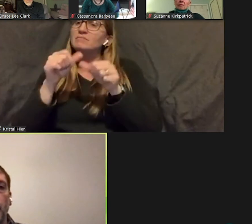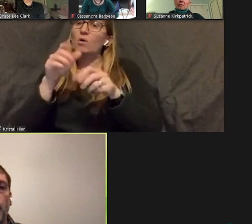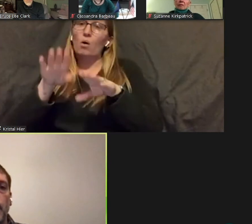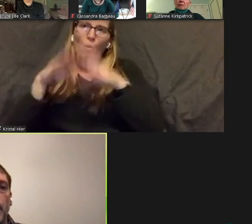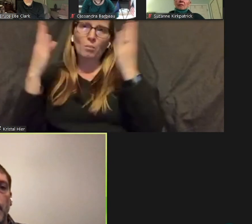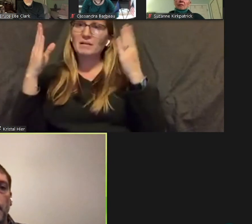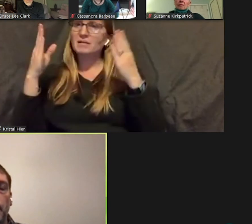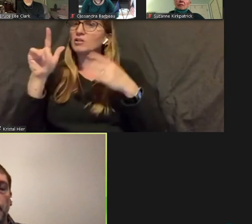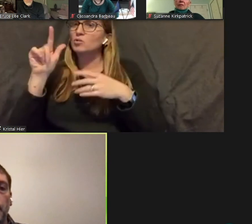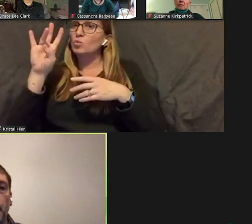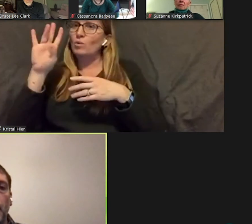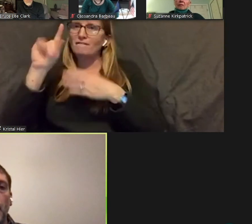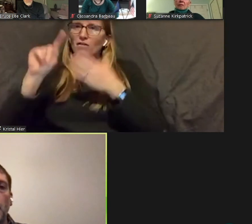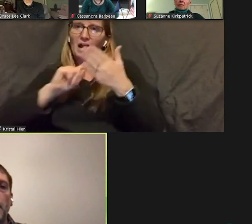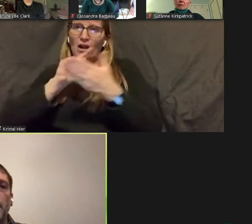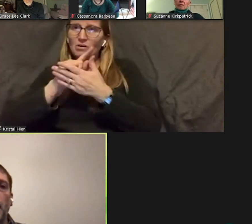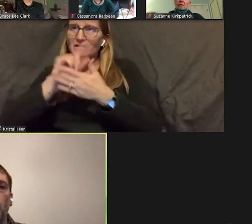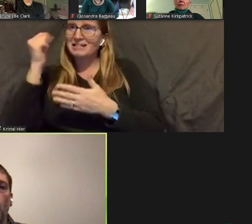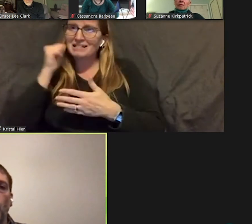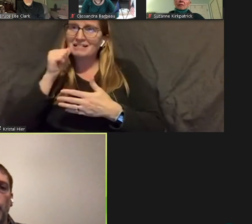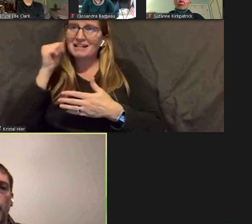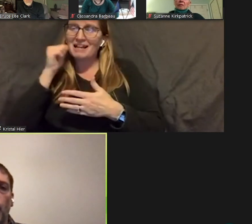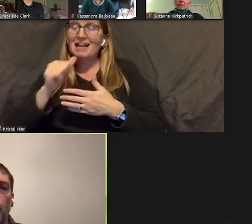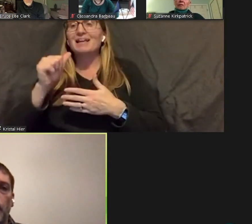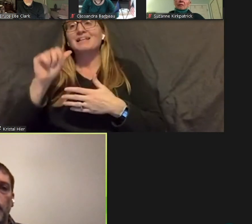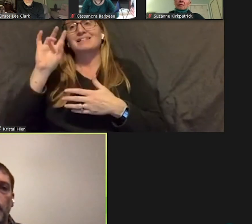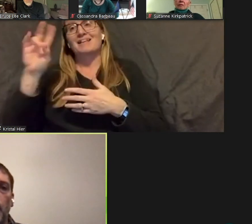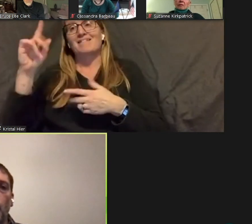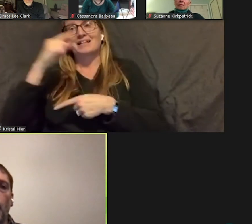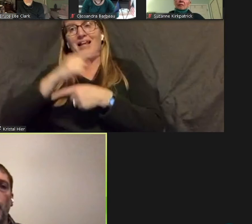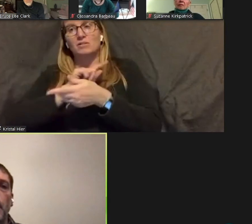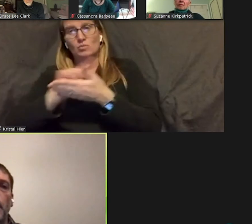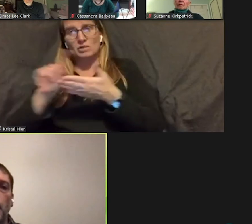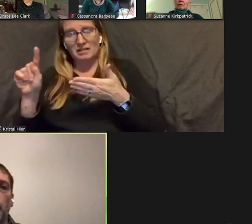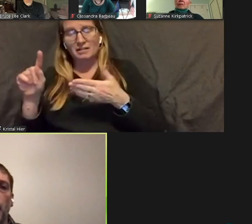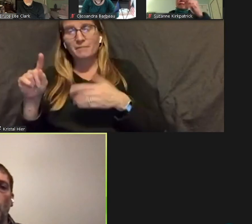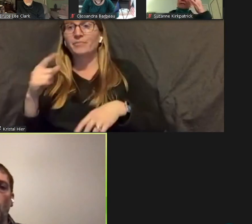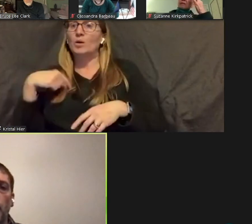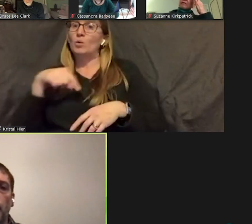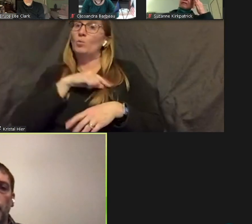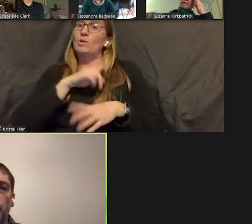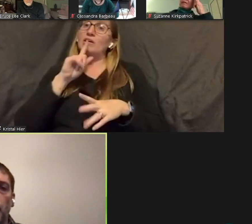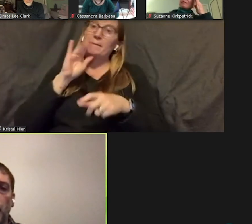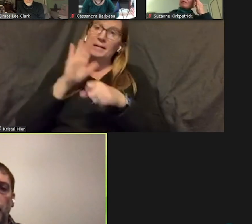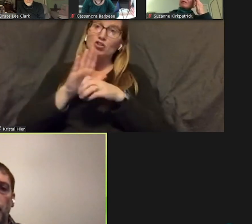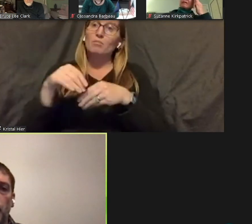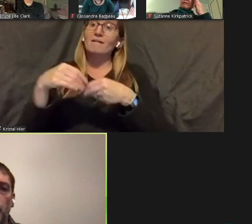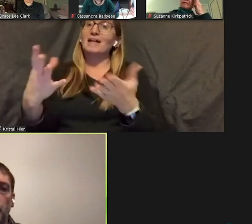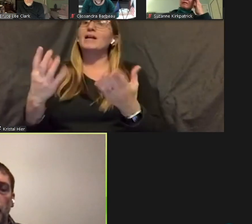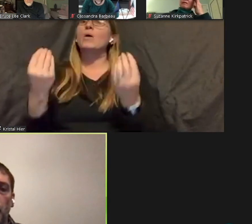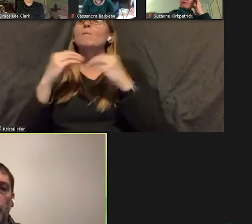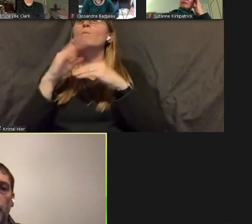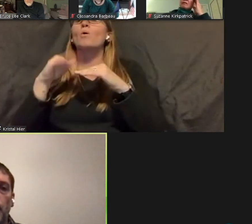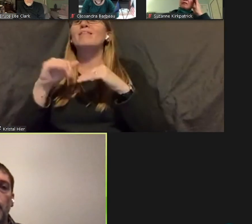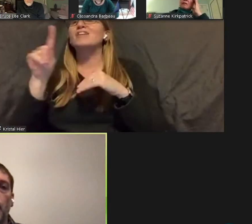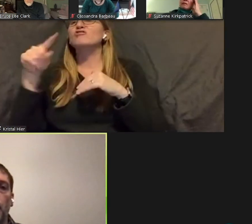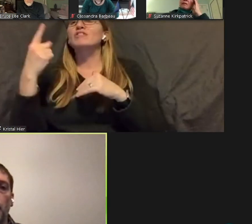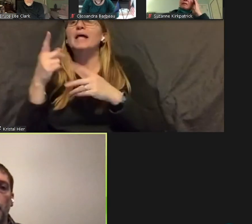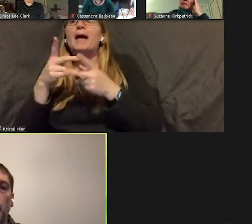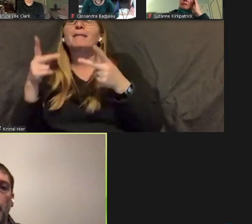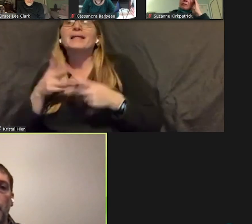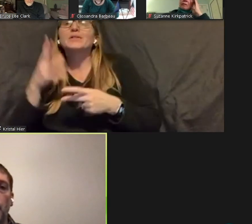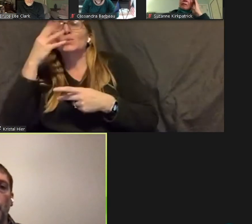week to aid those in need. At the Bennington County Coalition for the Homeless, we are committed to providing more than just a safe place to sleep. In